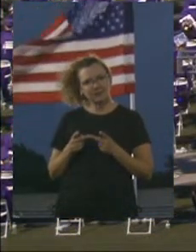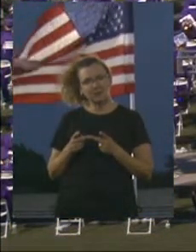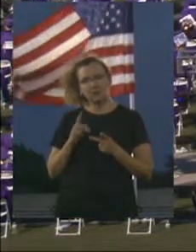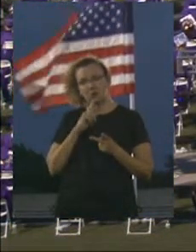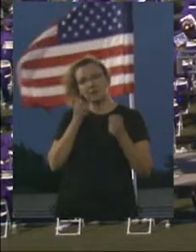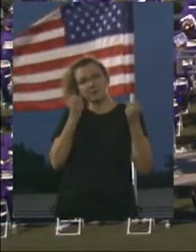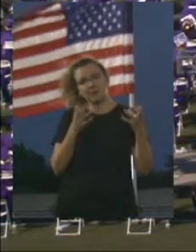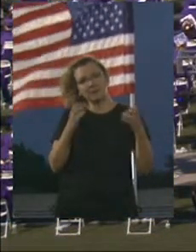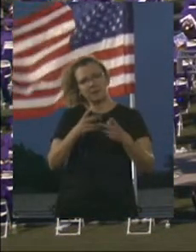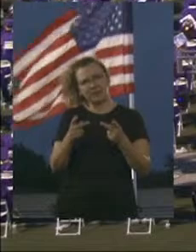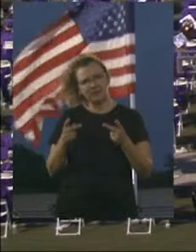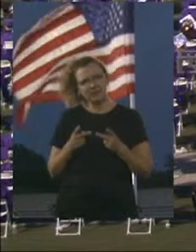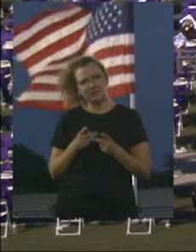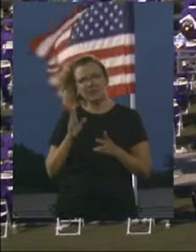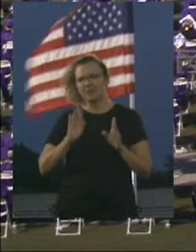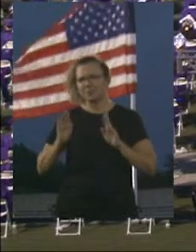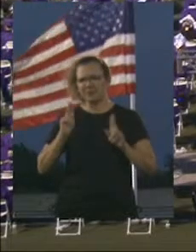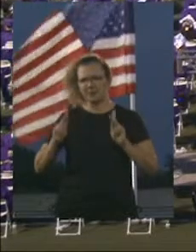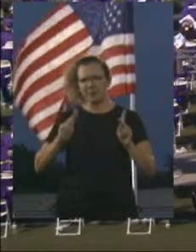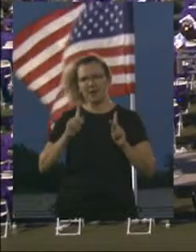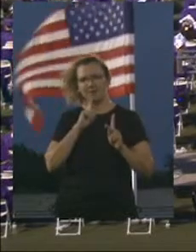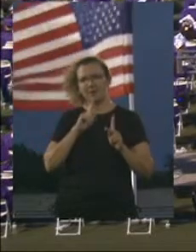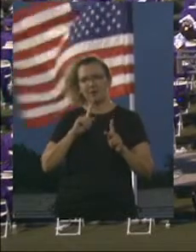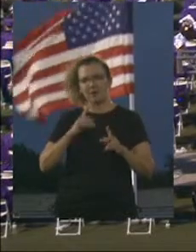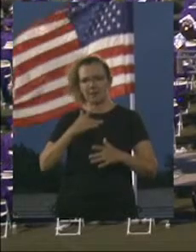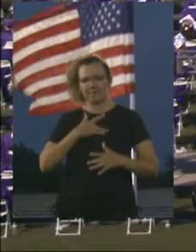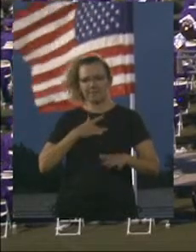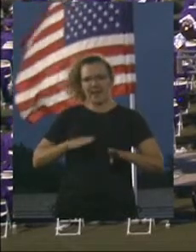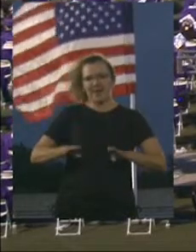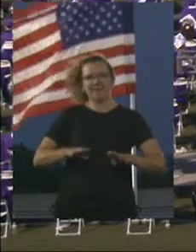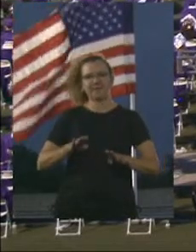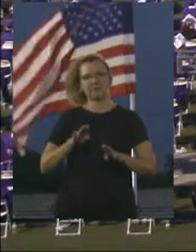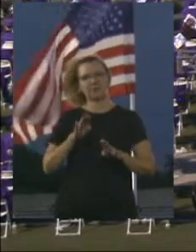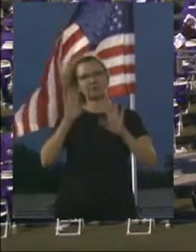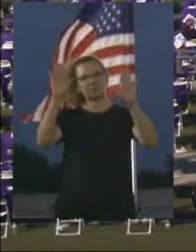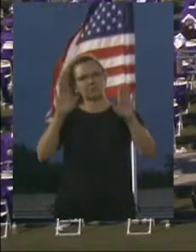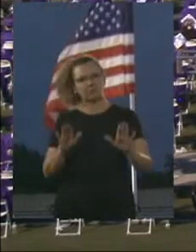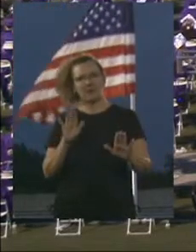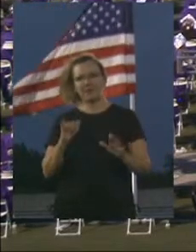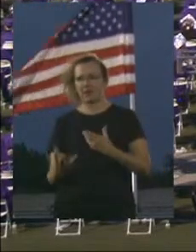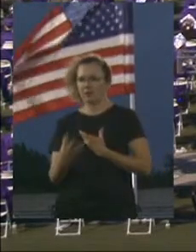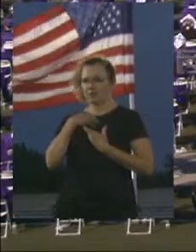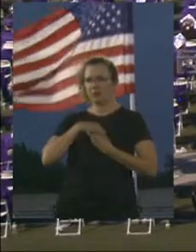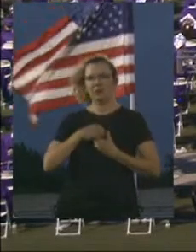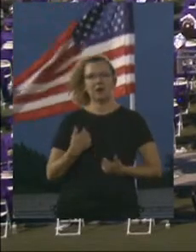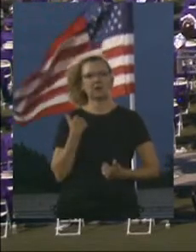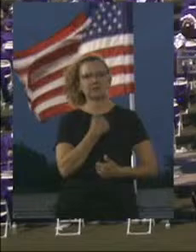many, where people have behaved magnificently, this gives us the energy to act,